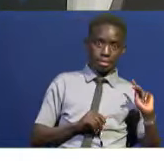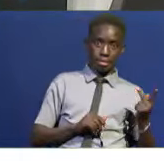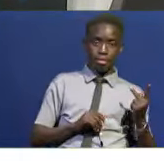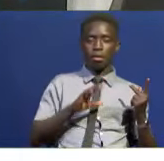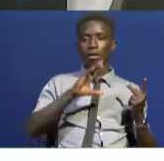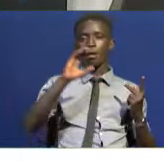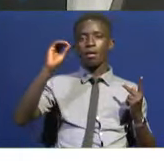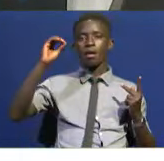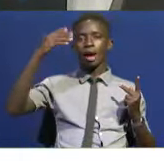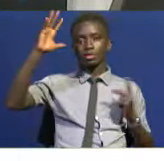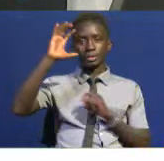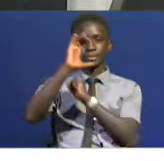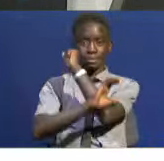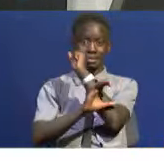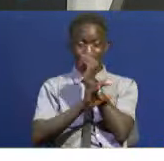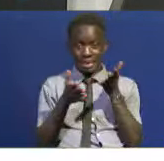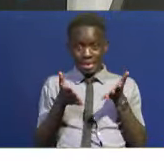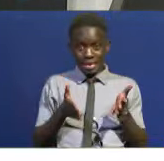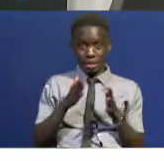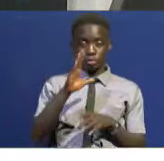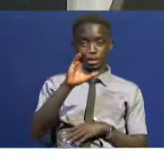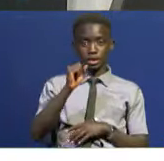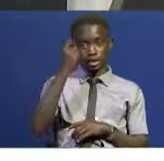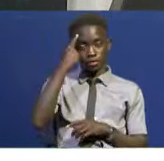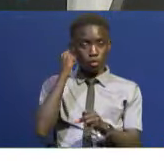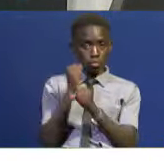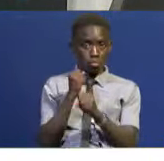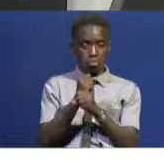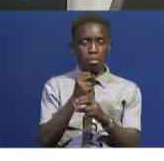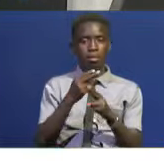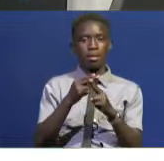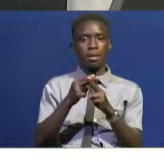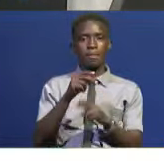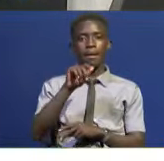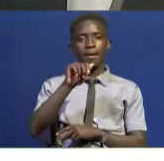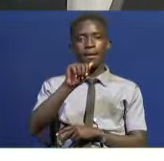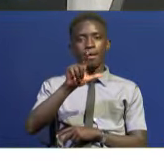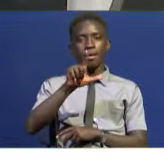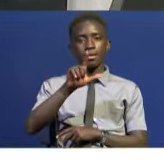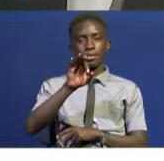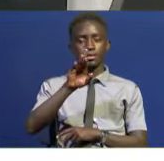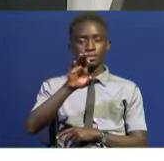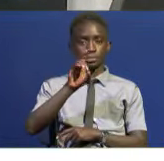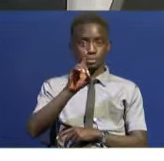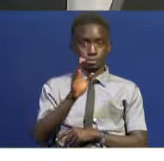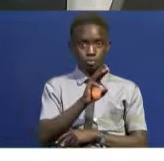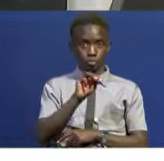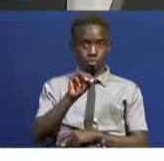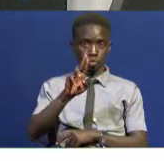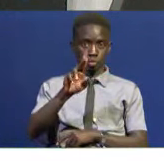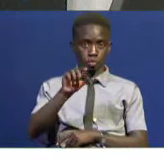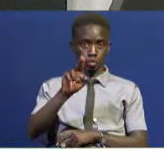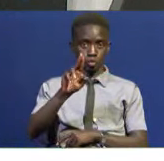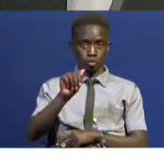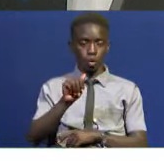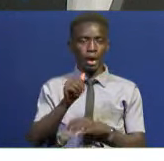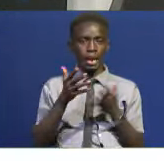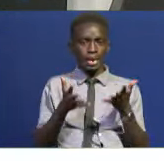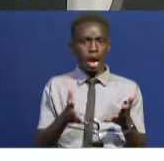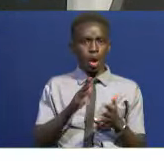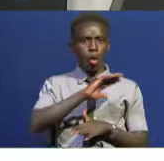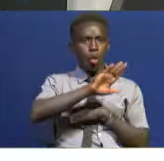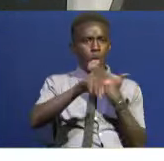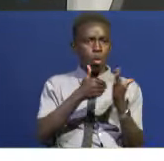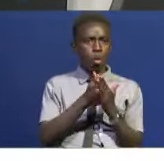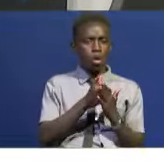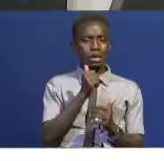Labour CS Alfred Mutua are aimed at enhancing fair labour practices and clamping down on illegal recruitment agencies